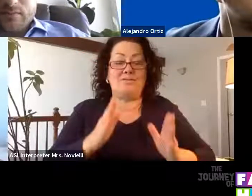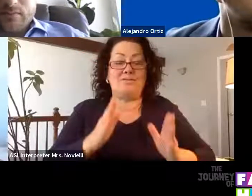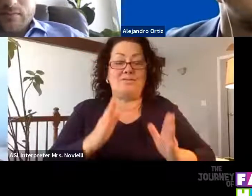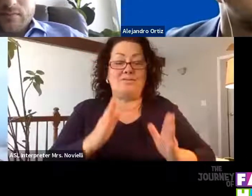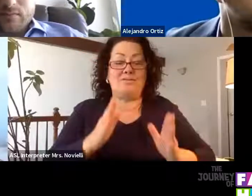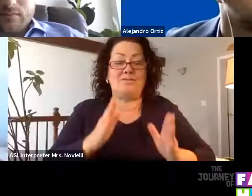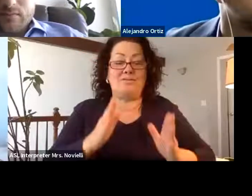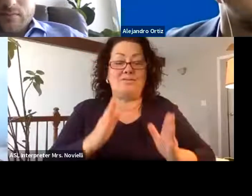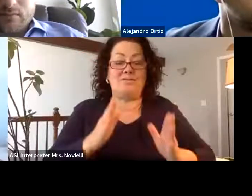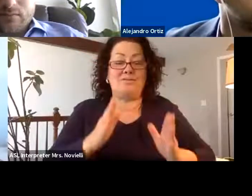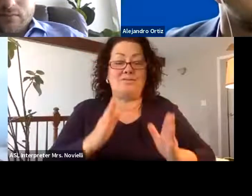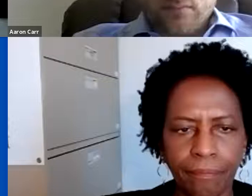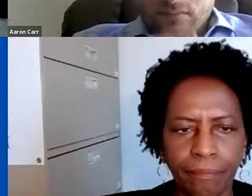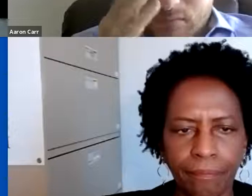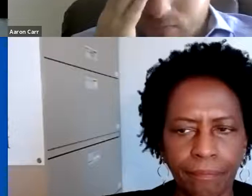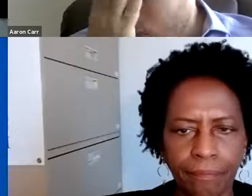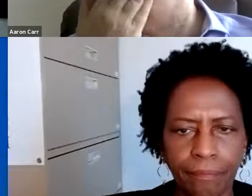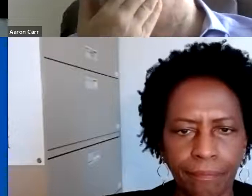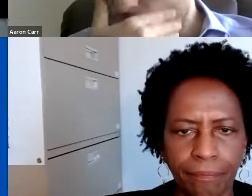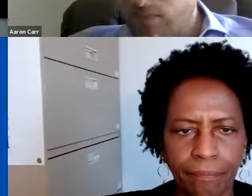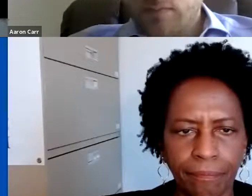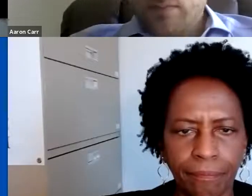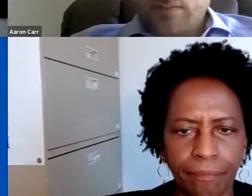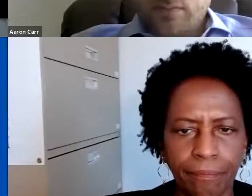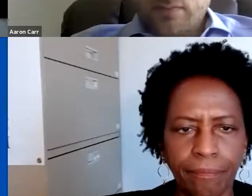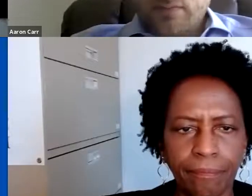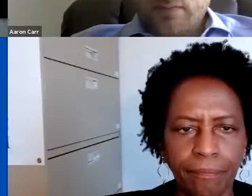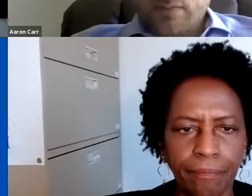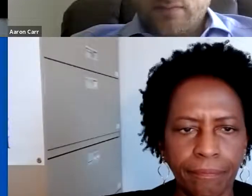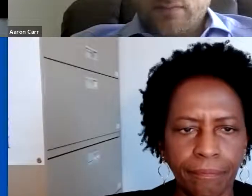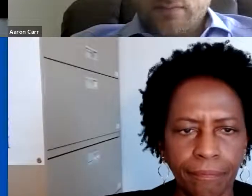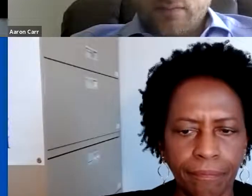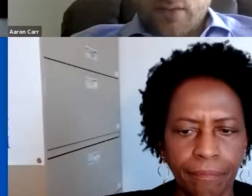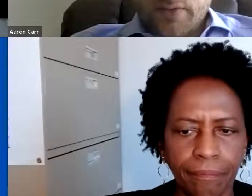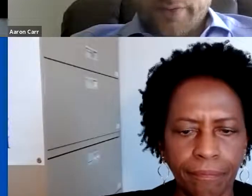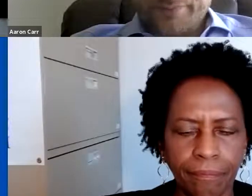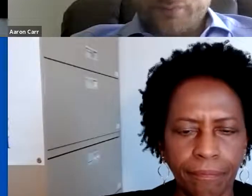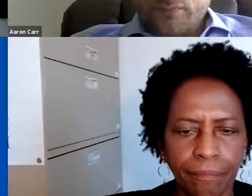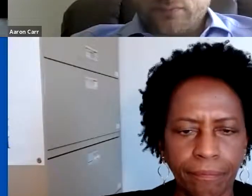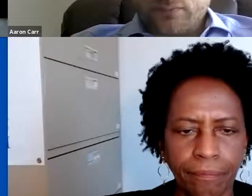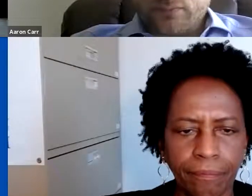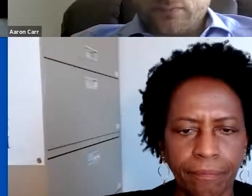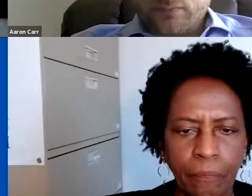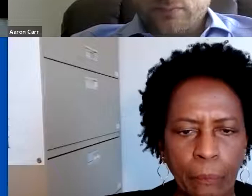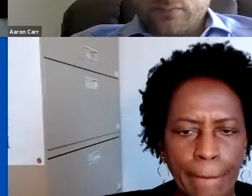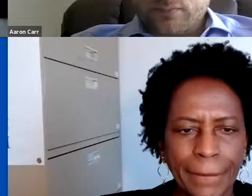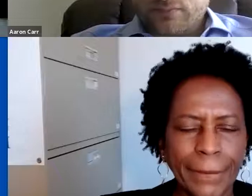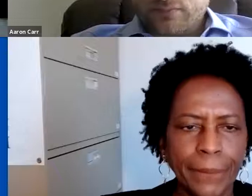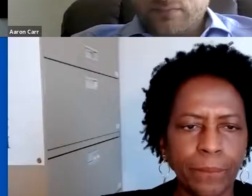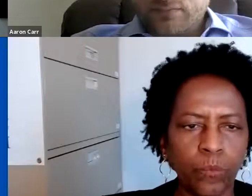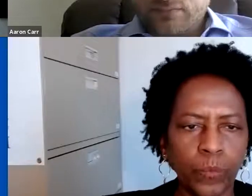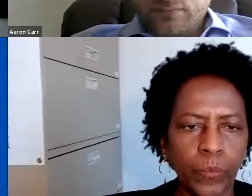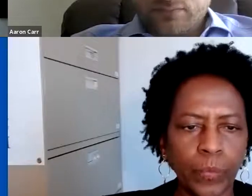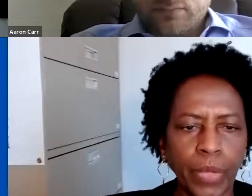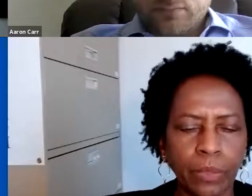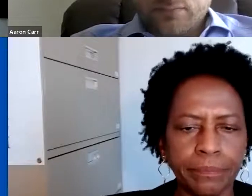fair housing rights are not by no means limited just to race, and they exist across an array of protected categories. And probably if